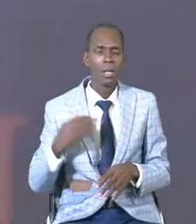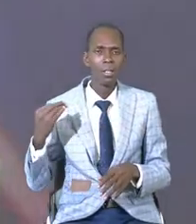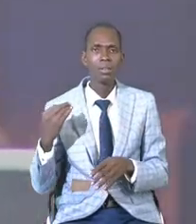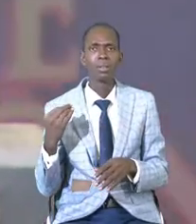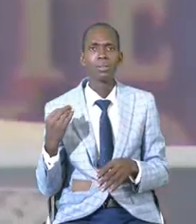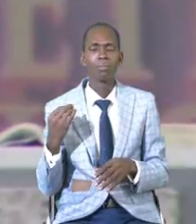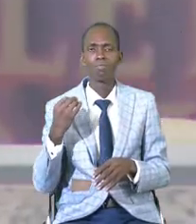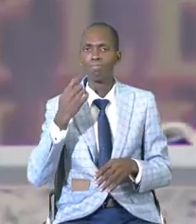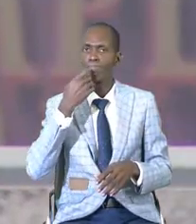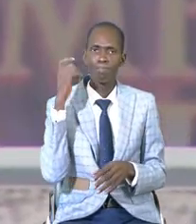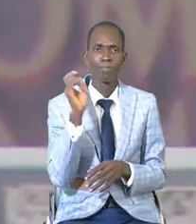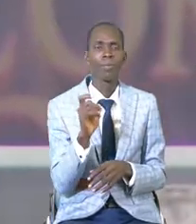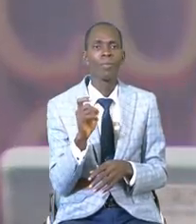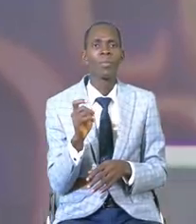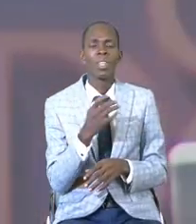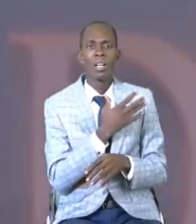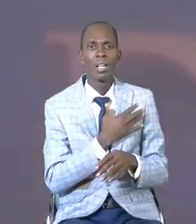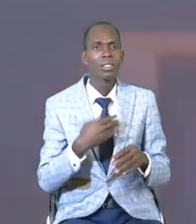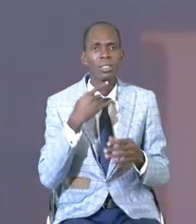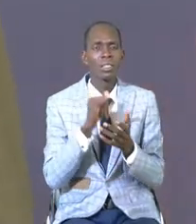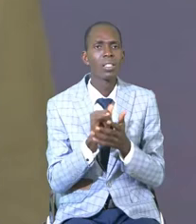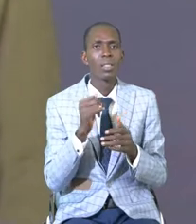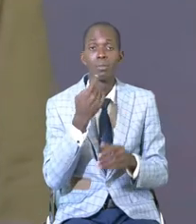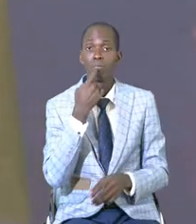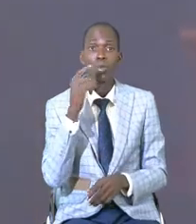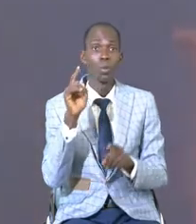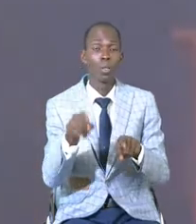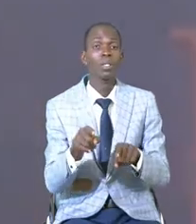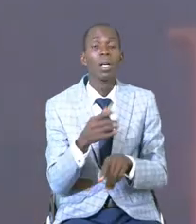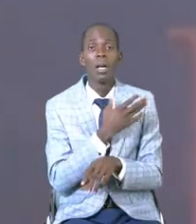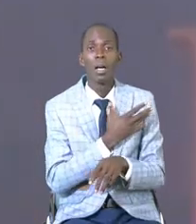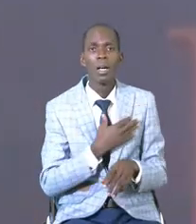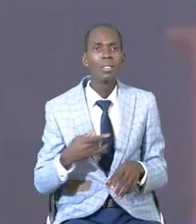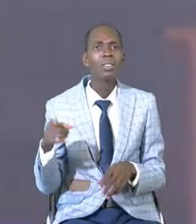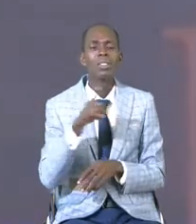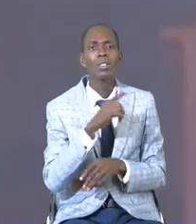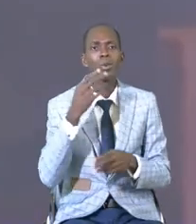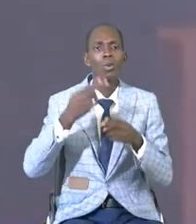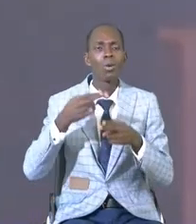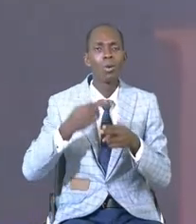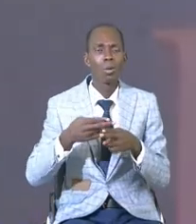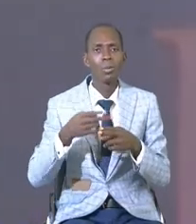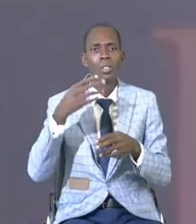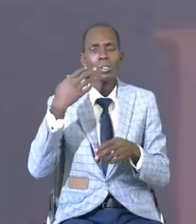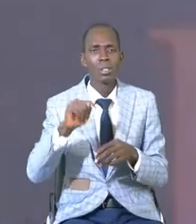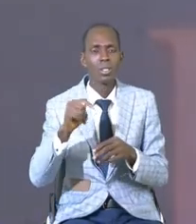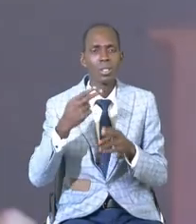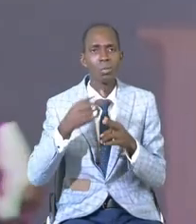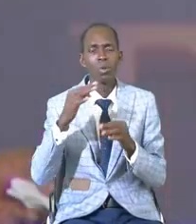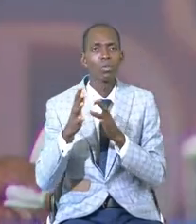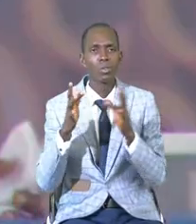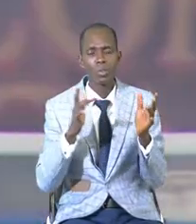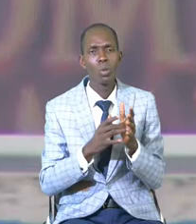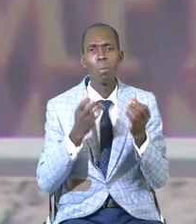vigil. Everything is about Satan. They mention Satan more times than they mention Jesus.